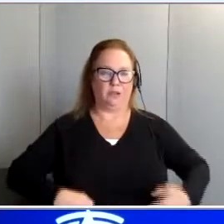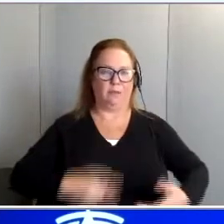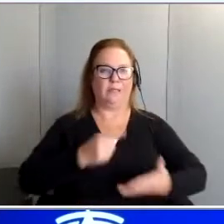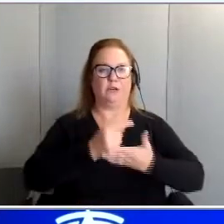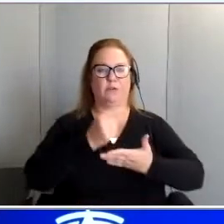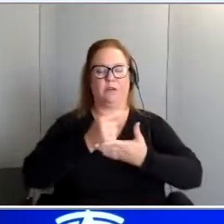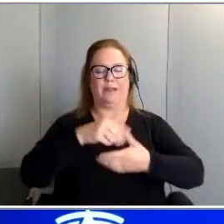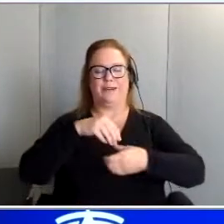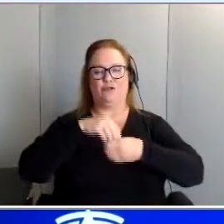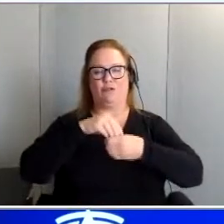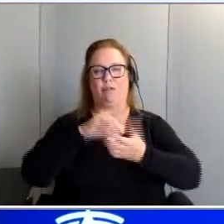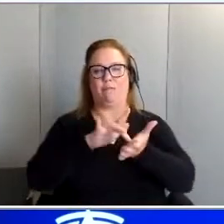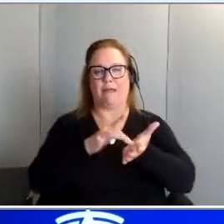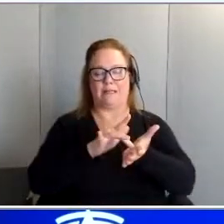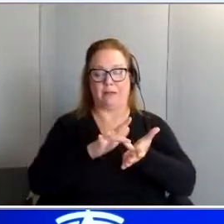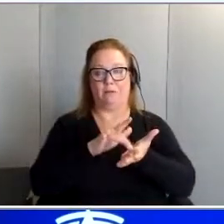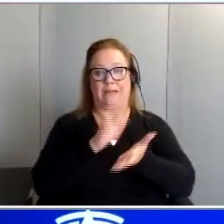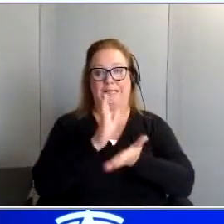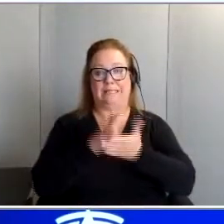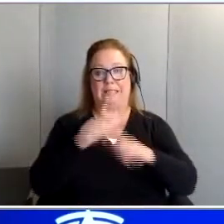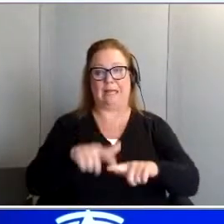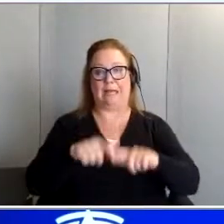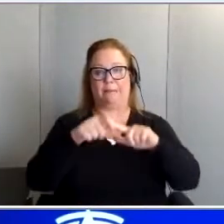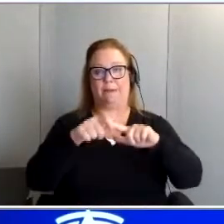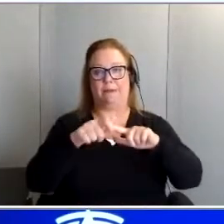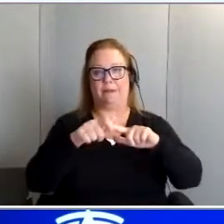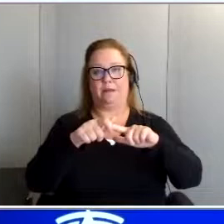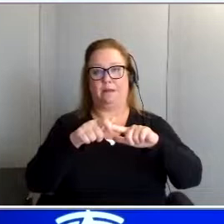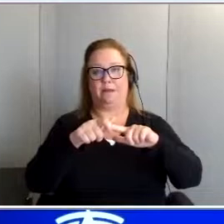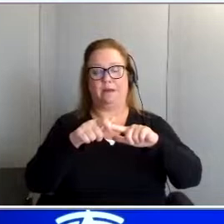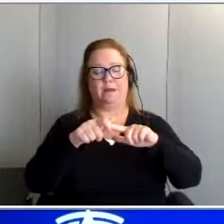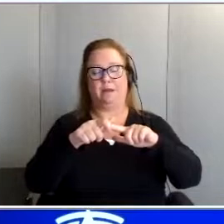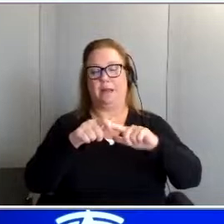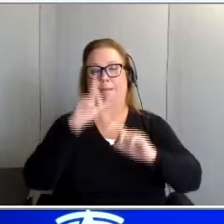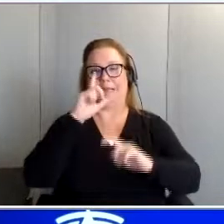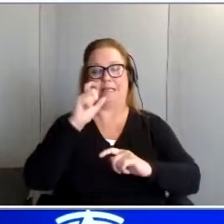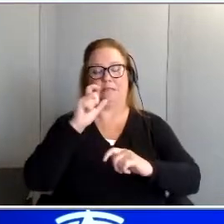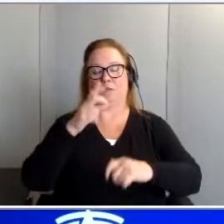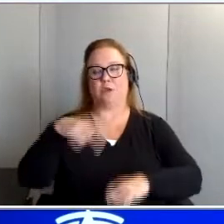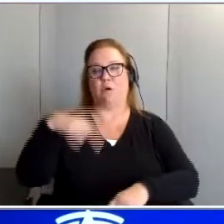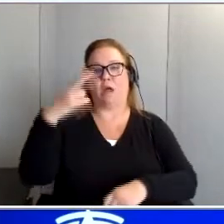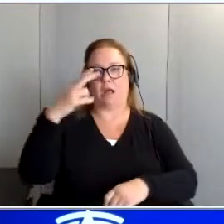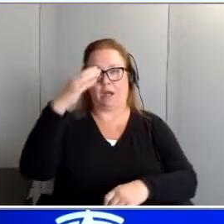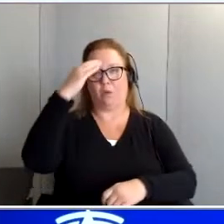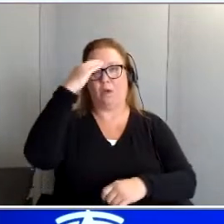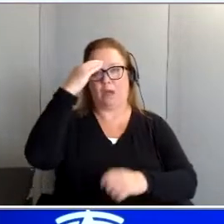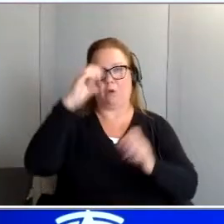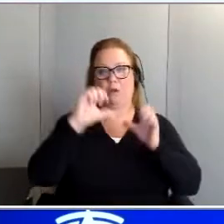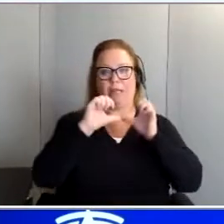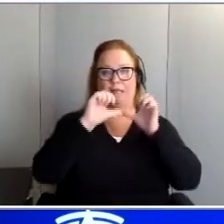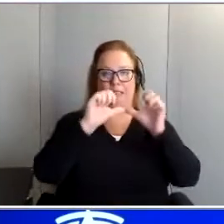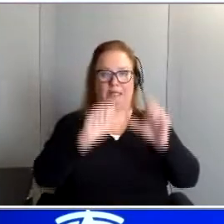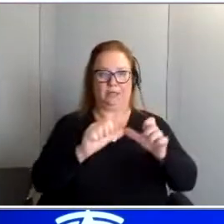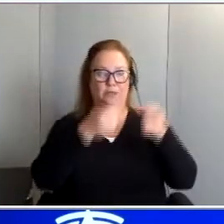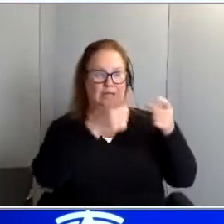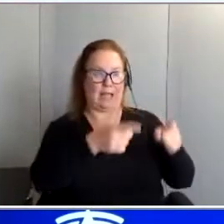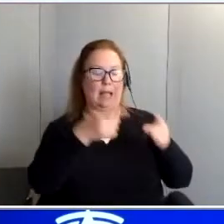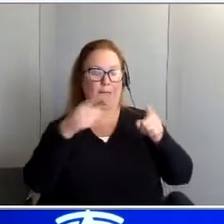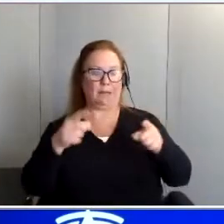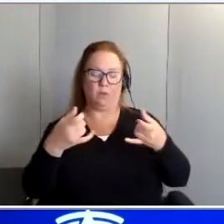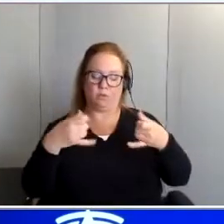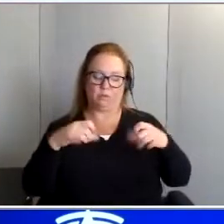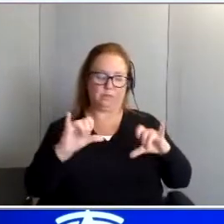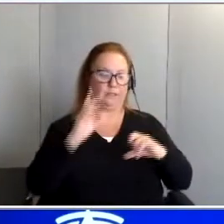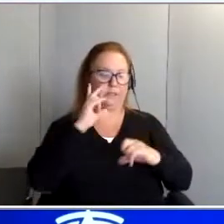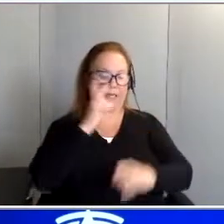doctors, we had to stop that because the demand was so high. So we know that does continue to happen. We absolutely still are seeing those